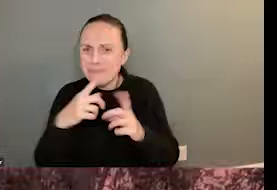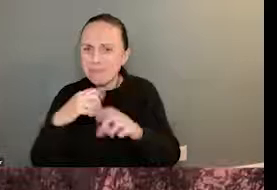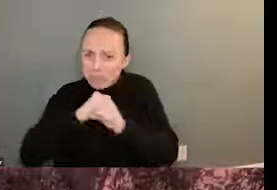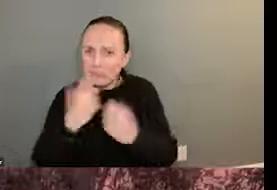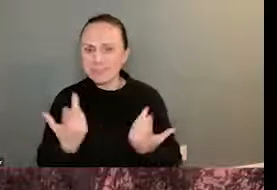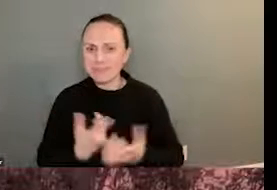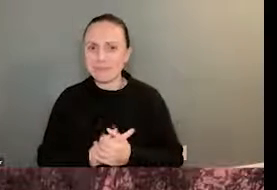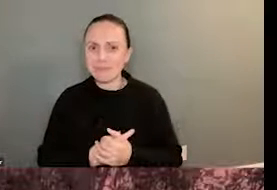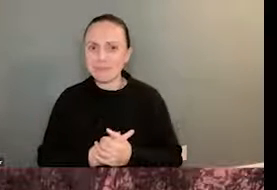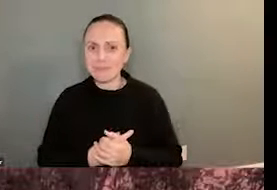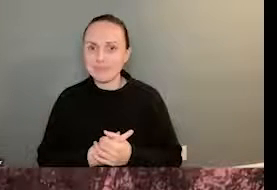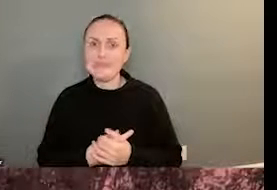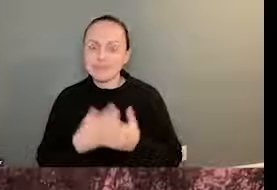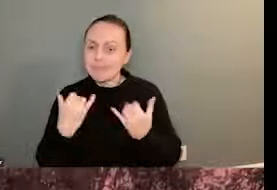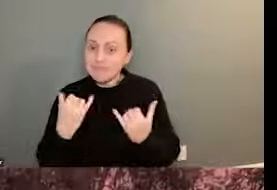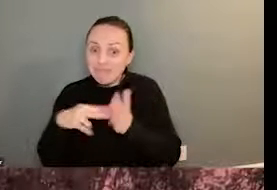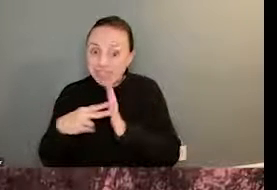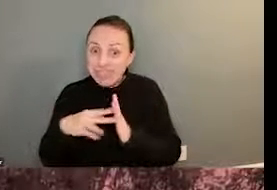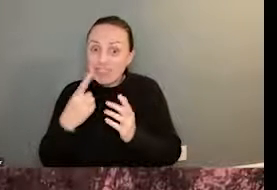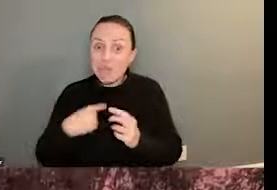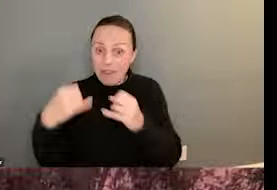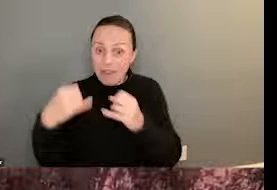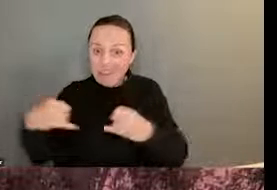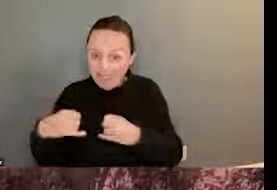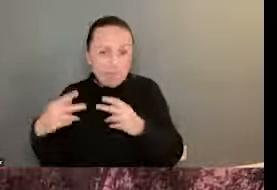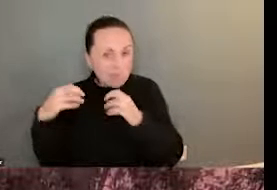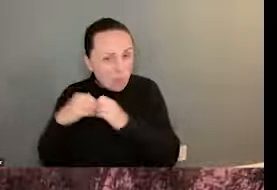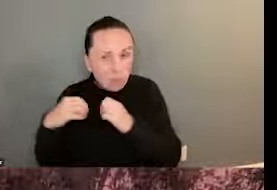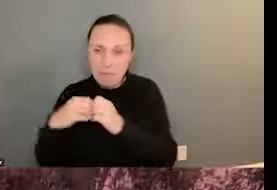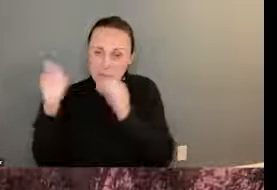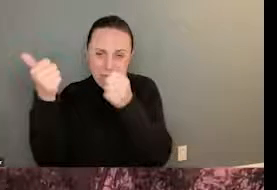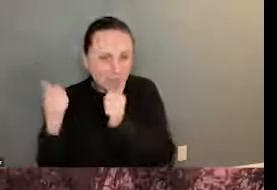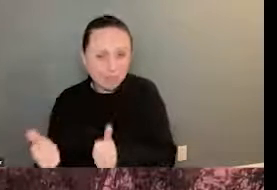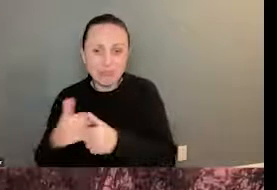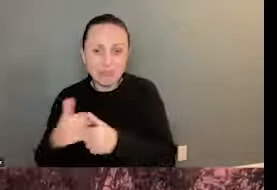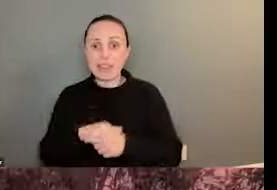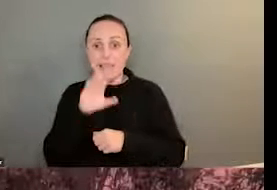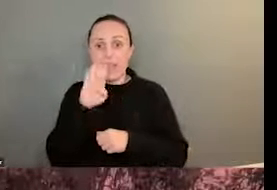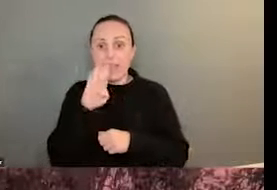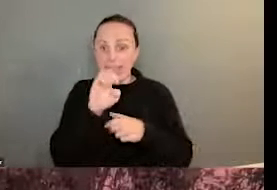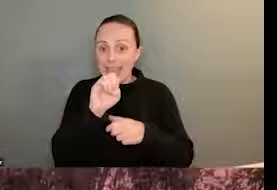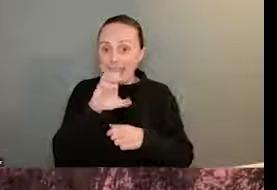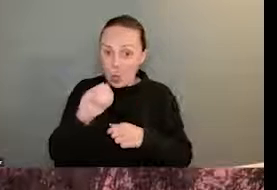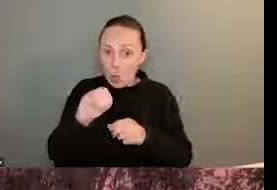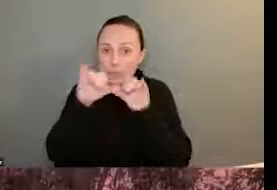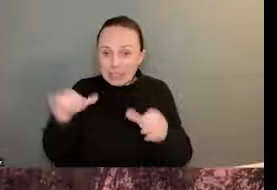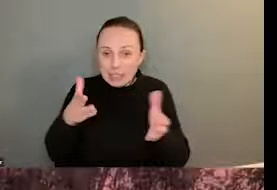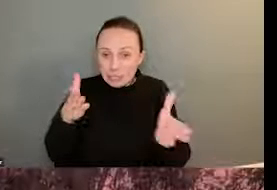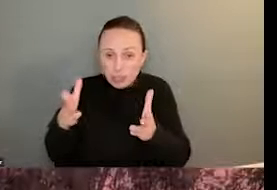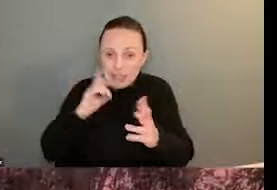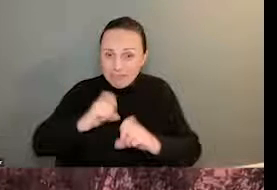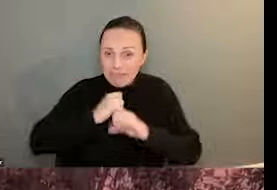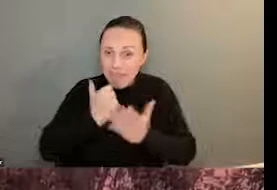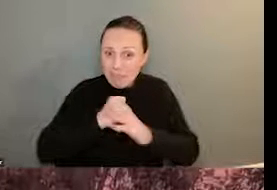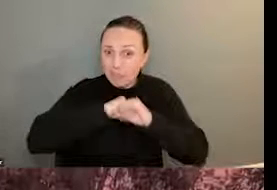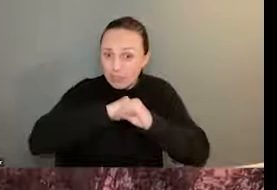protections, which makes them more and more and more vulnerable. Ecosystem services are the shield, right? Well, if the